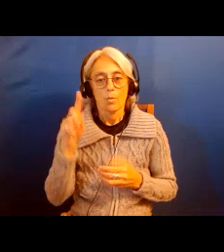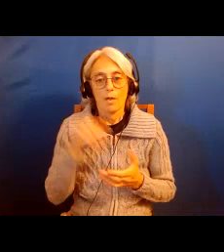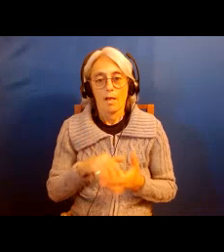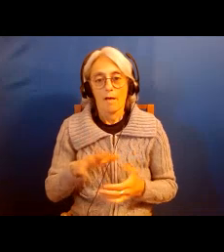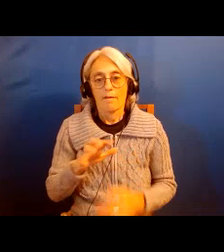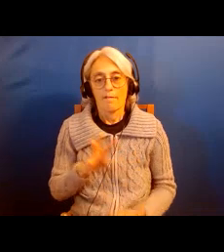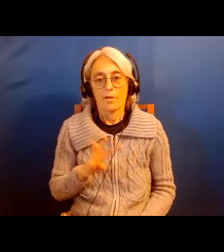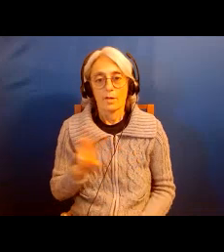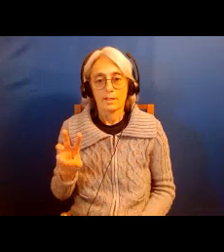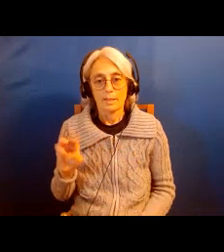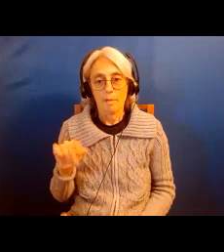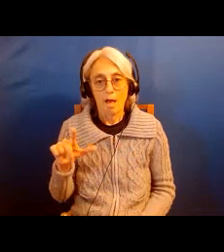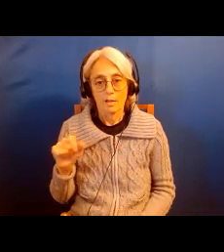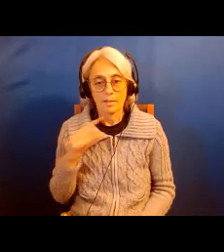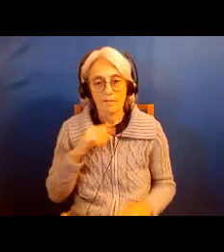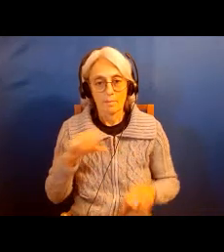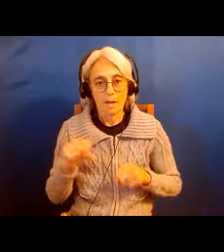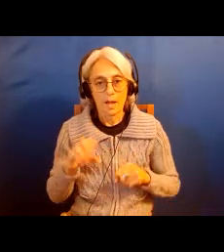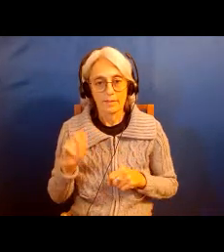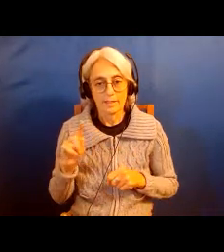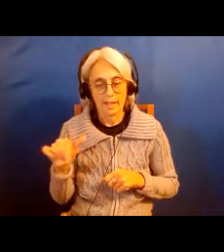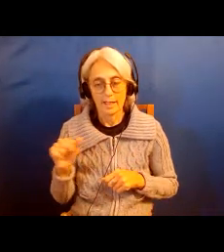1,546 miles of bike facilities,